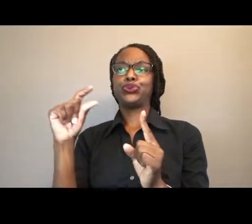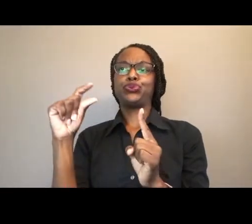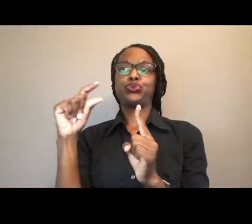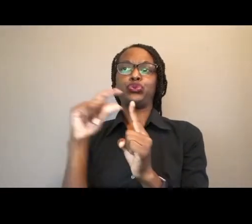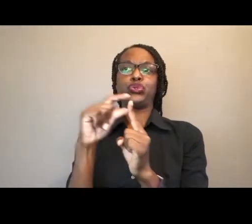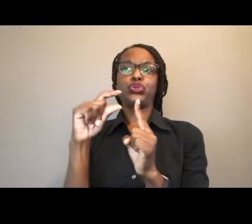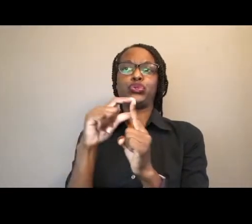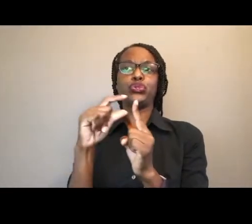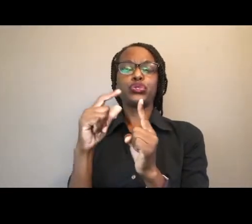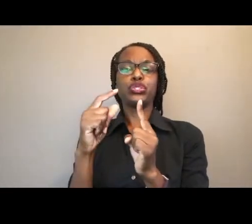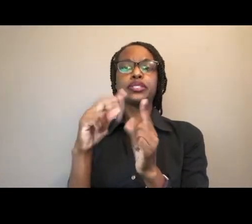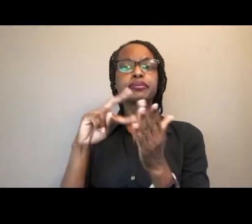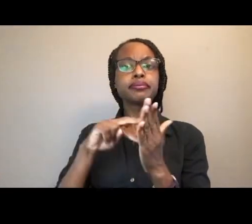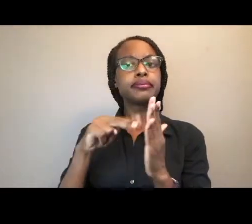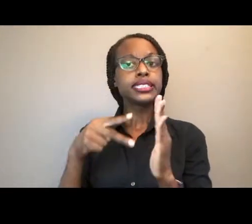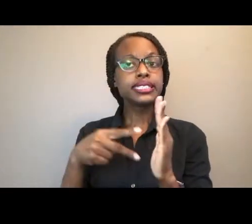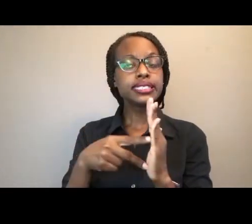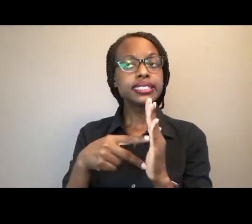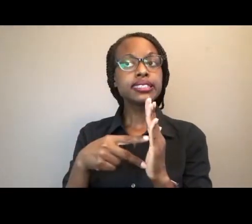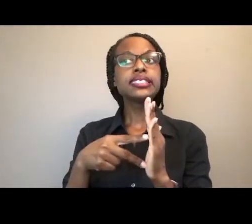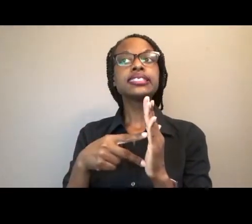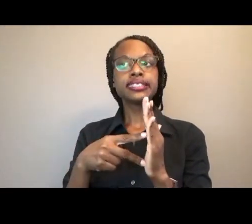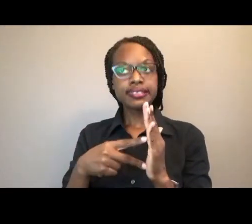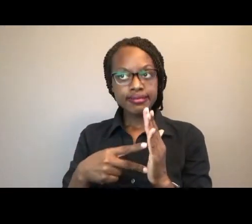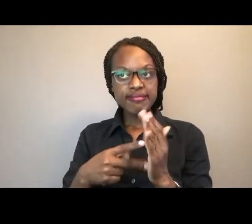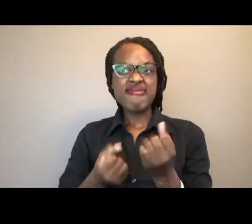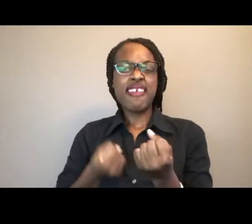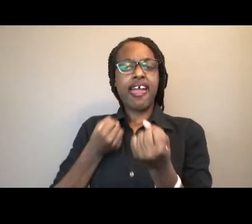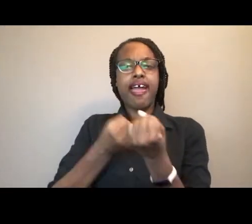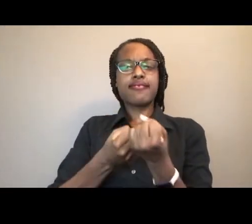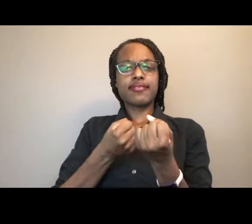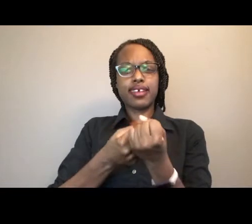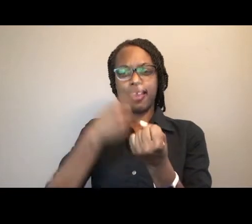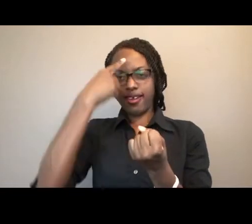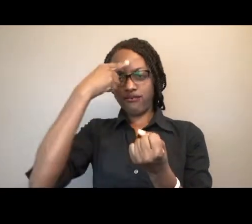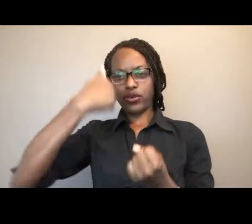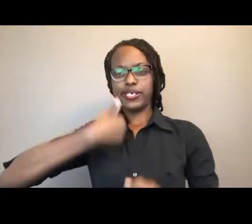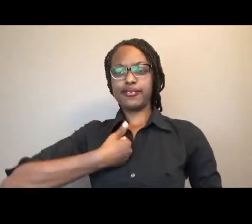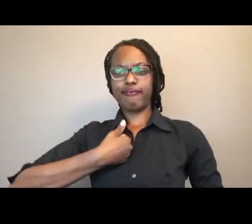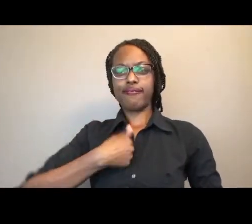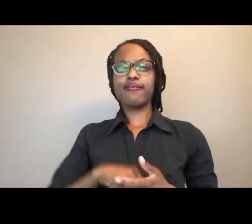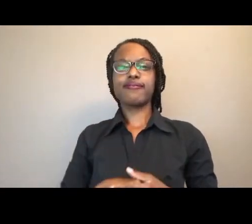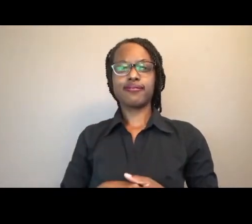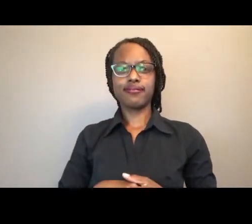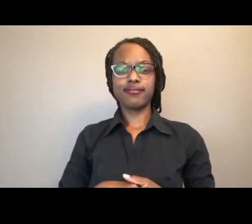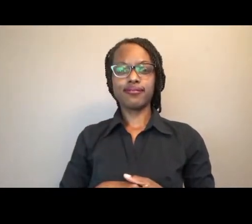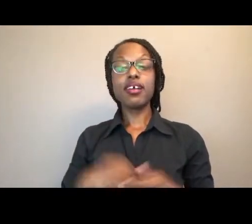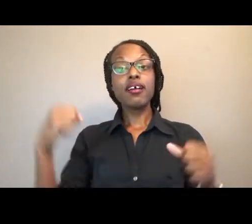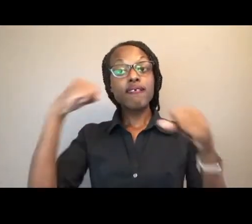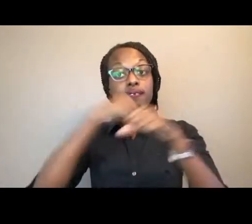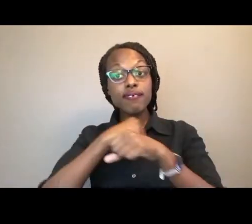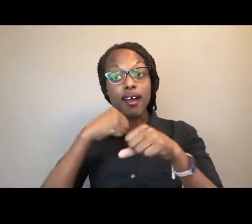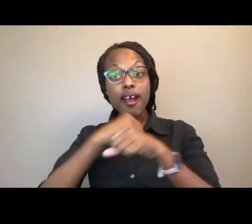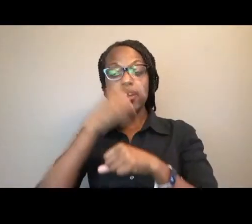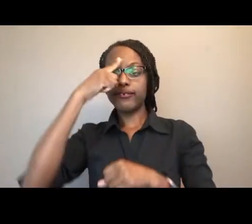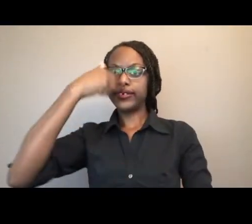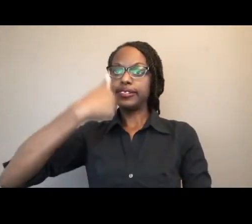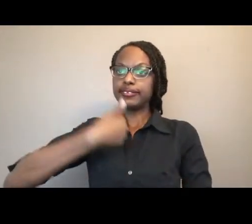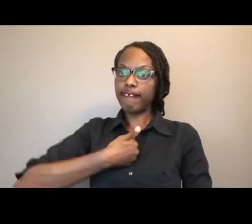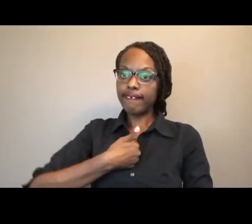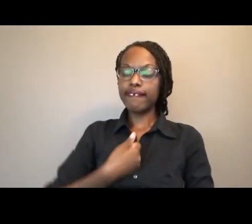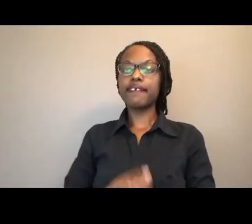fighting for yourself, fighting for other people who